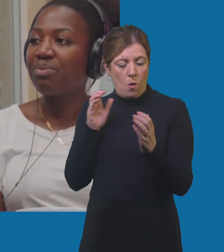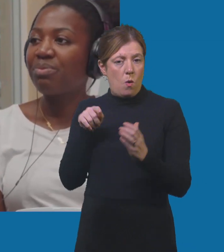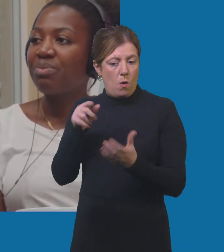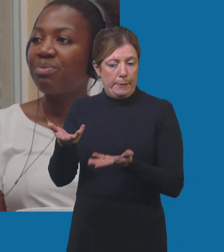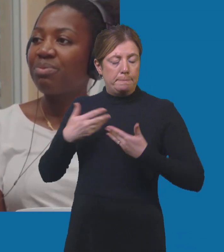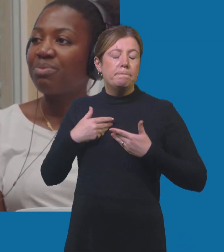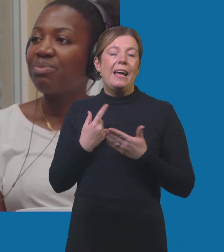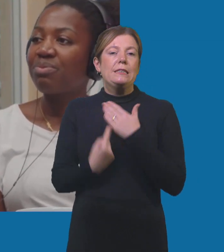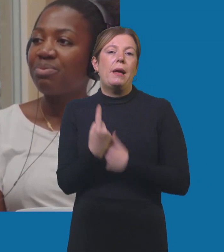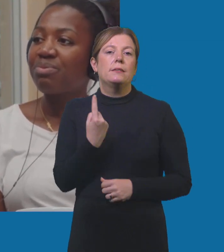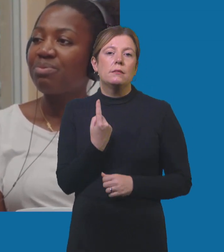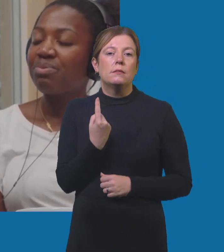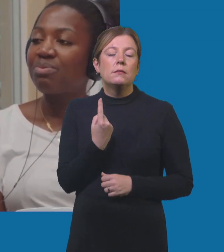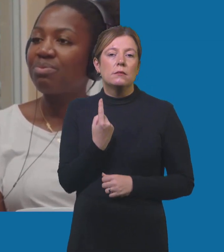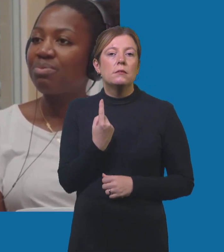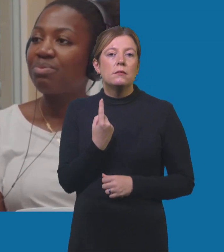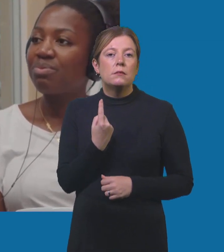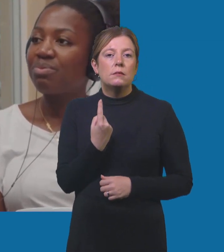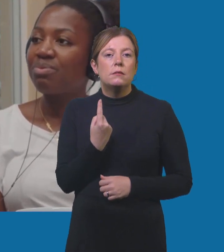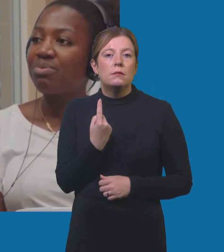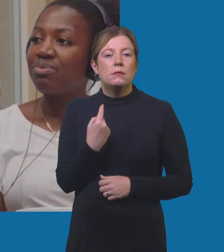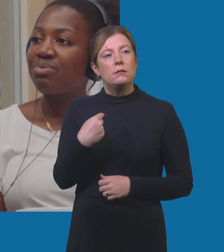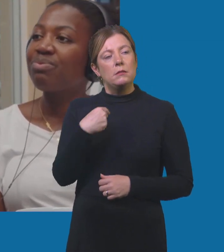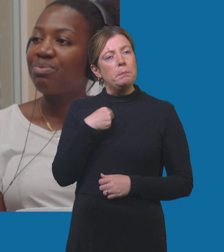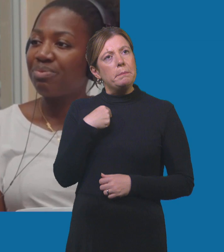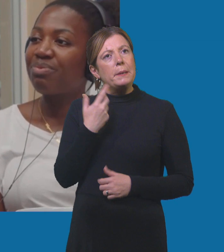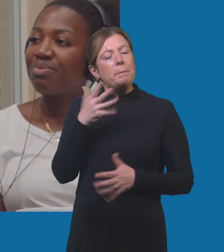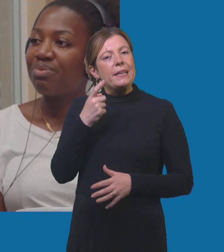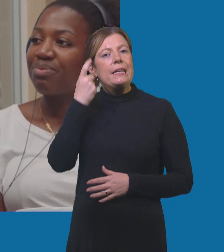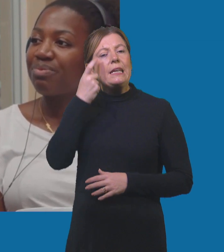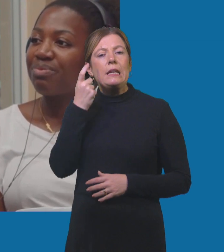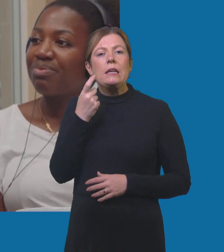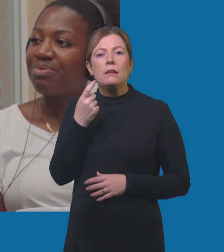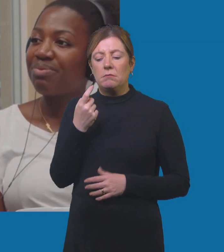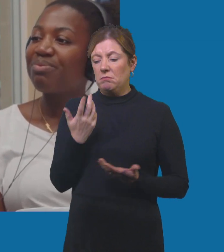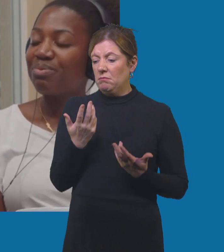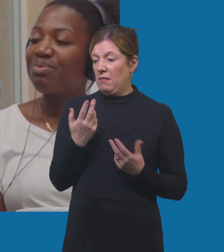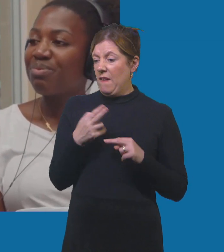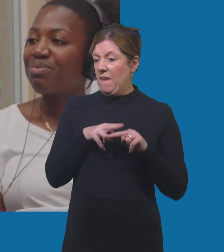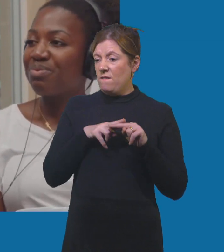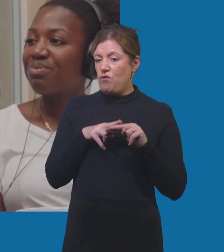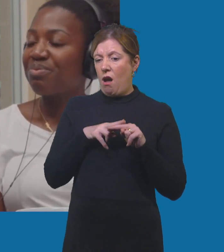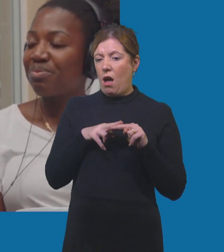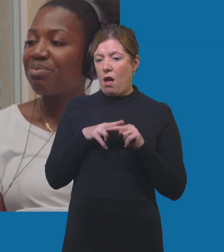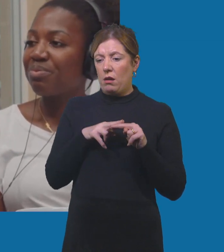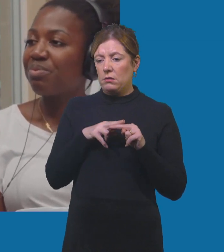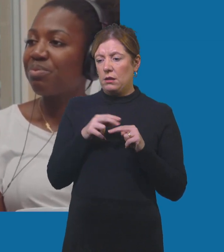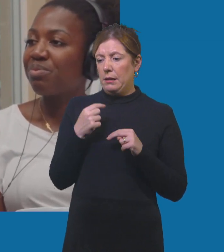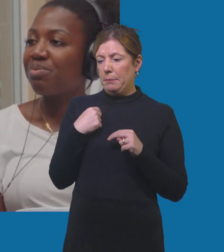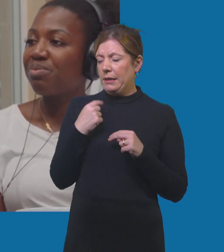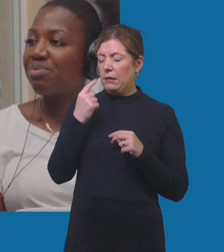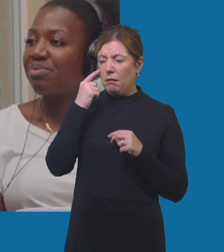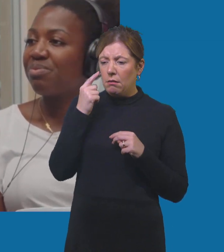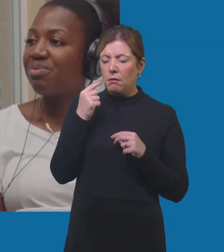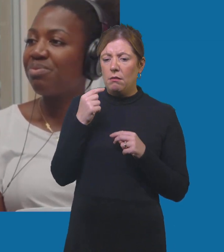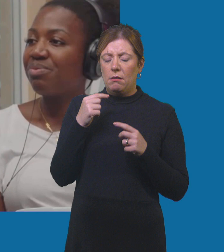independence. And I often think about this. I often sit there and, it's a Friday now, so I'll review my week in my mind while I'm